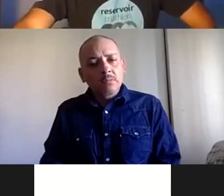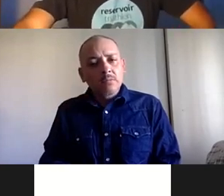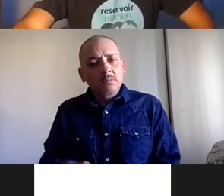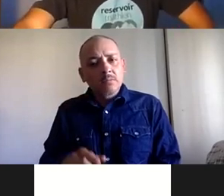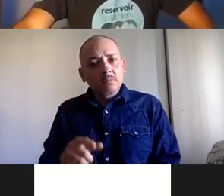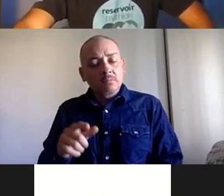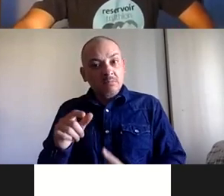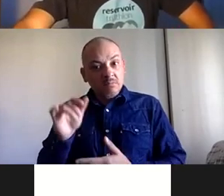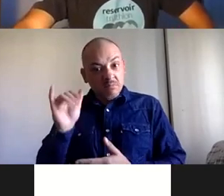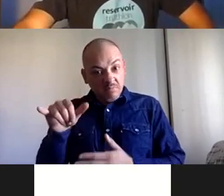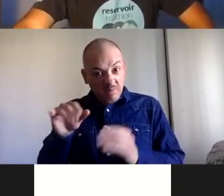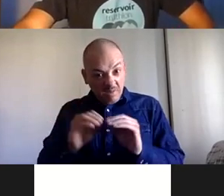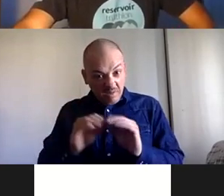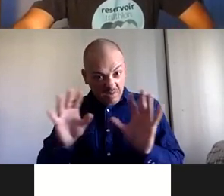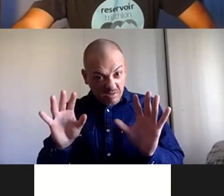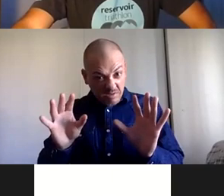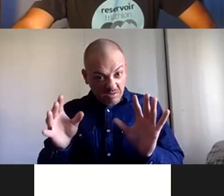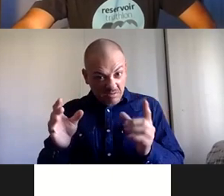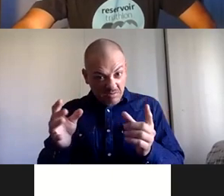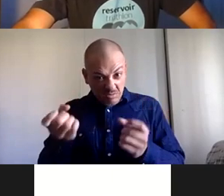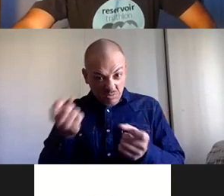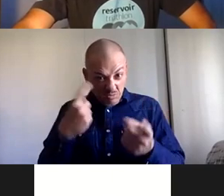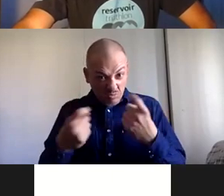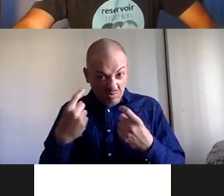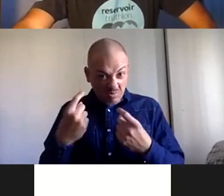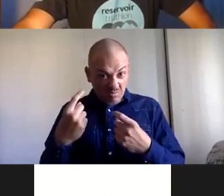Is that clear? Any questions so far on that?